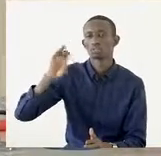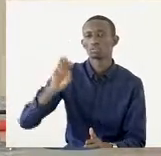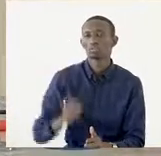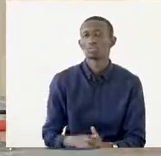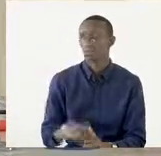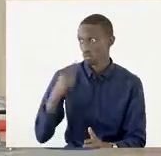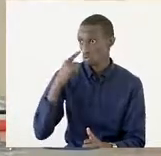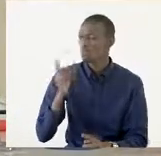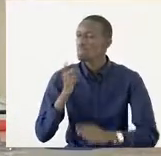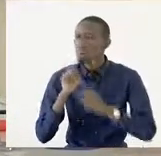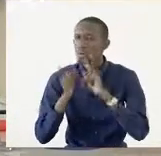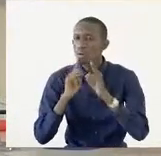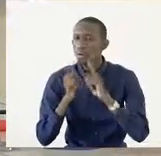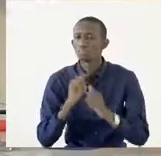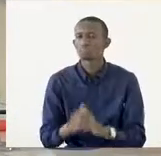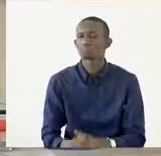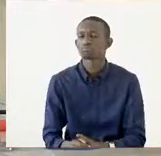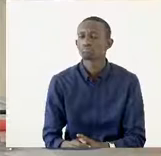you are getting